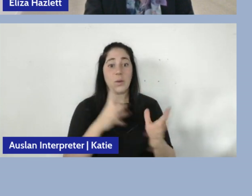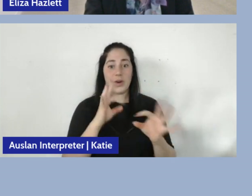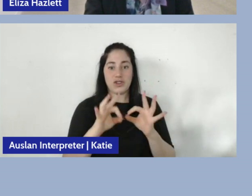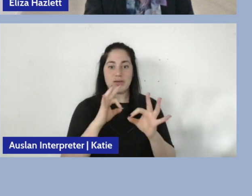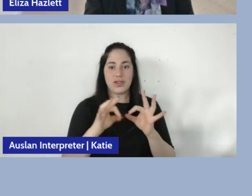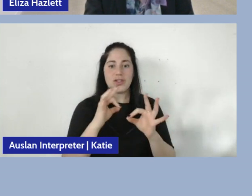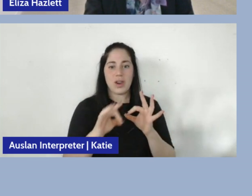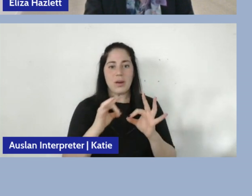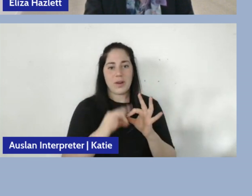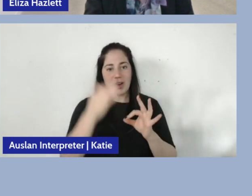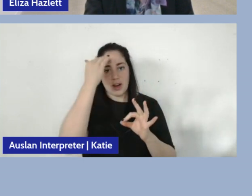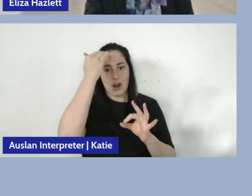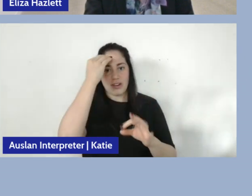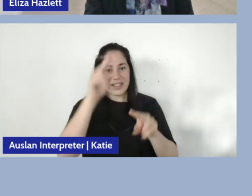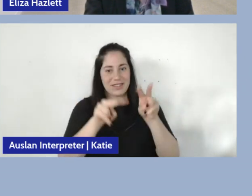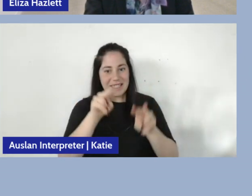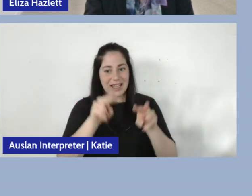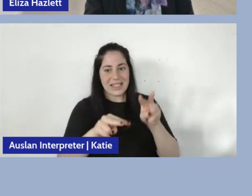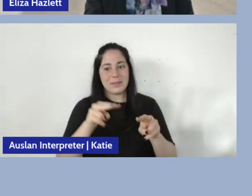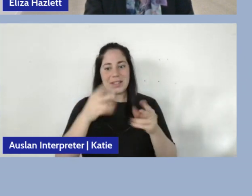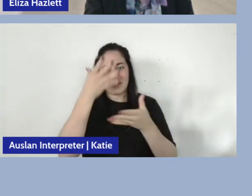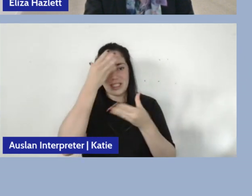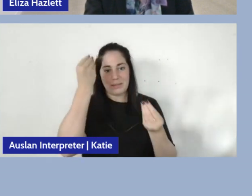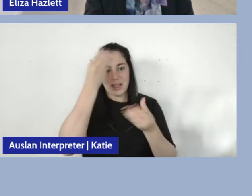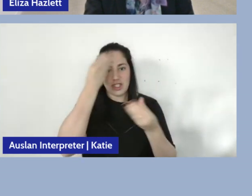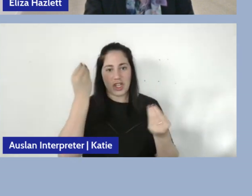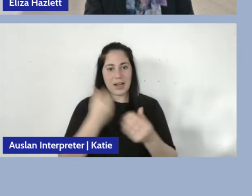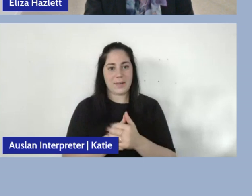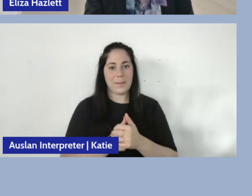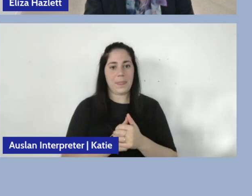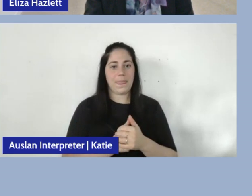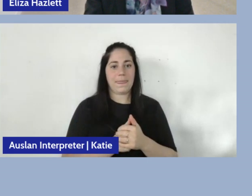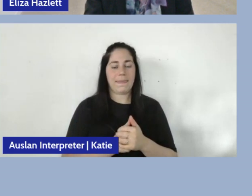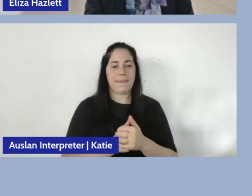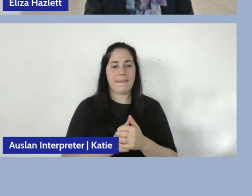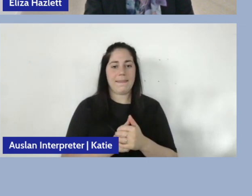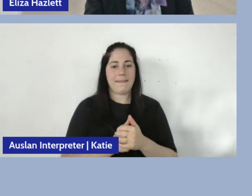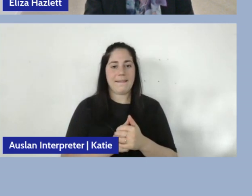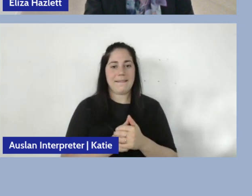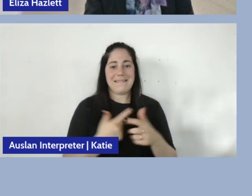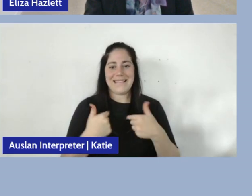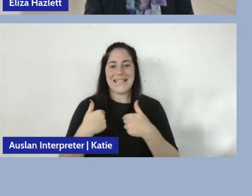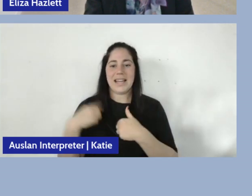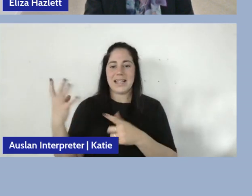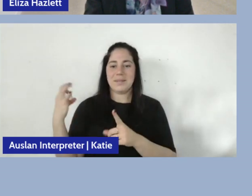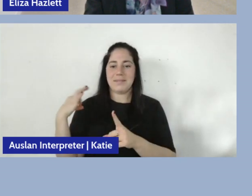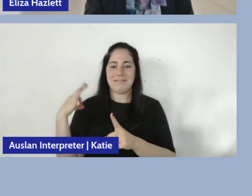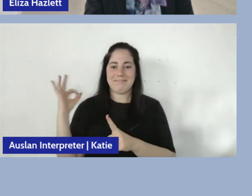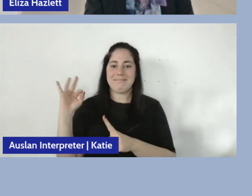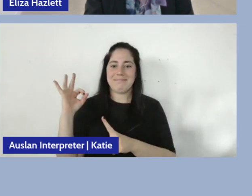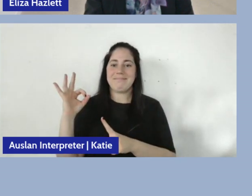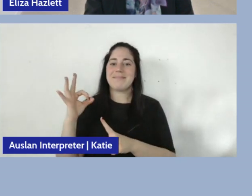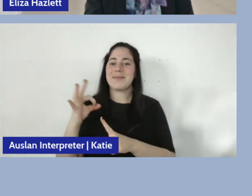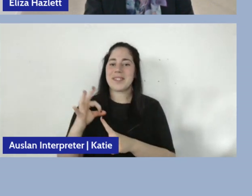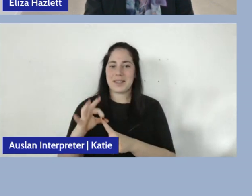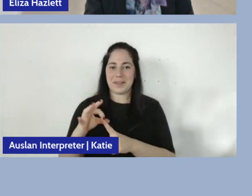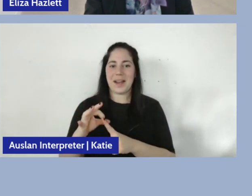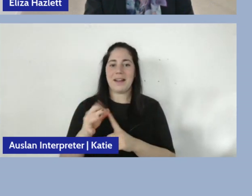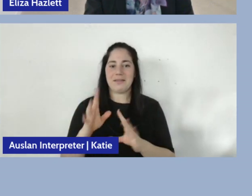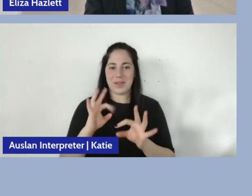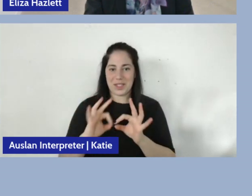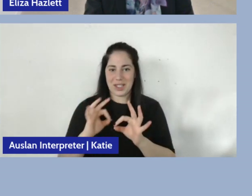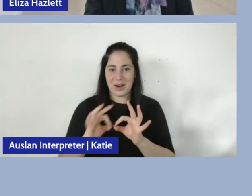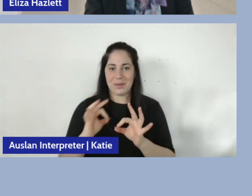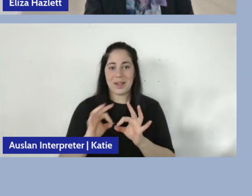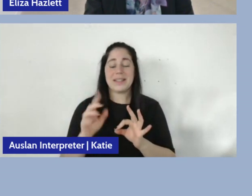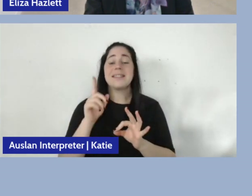dementia? So I will have to disclose that I haven't been interpreting for many, many years, but I do manage